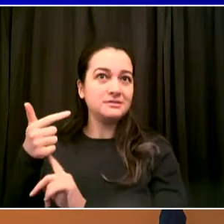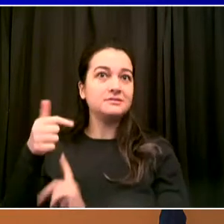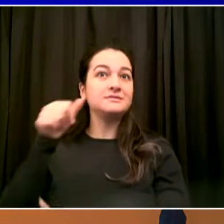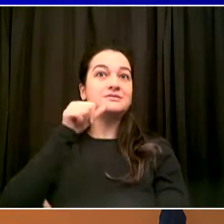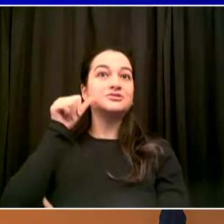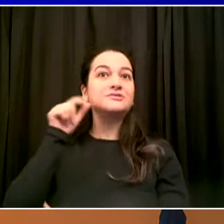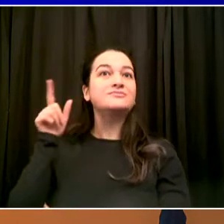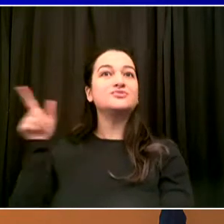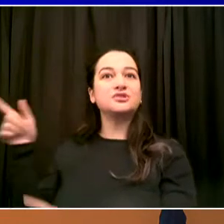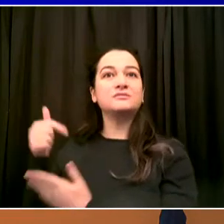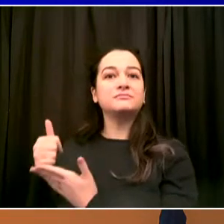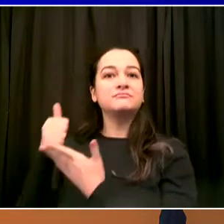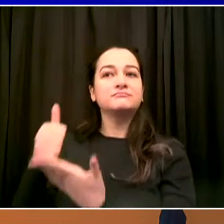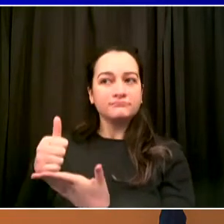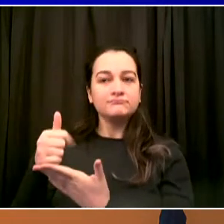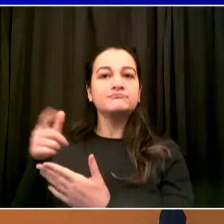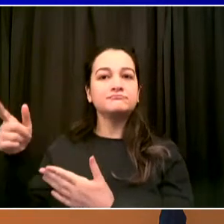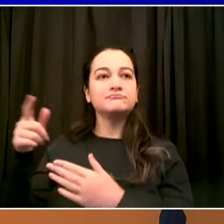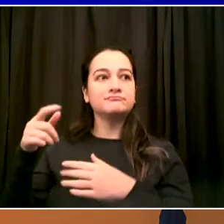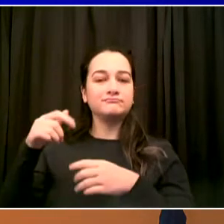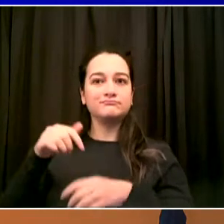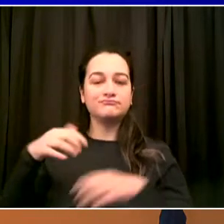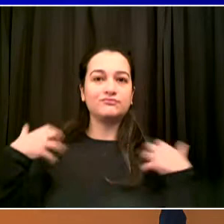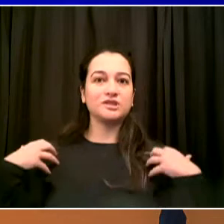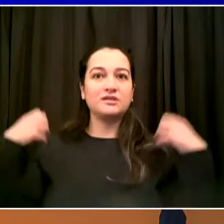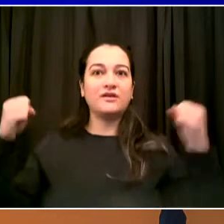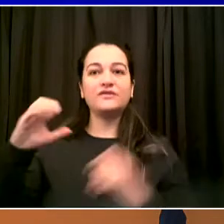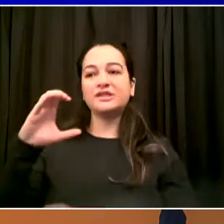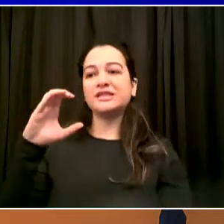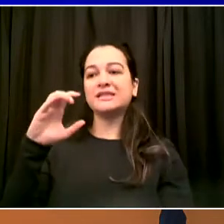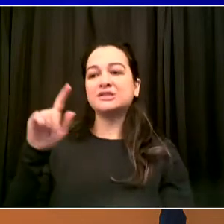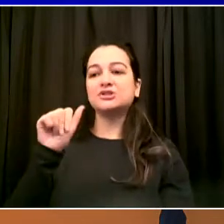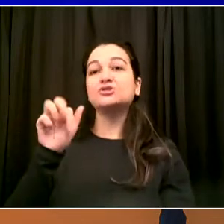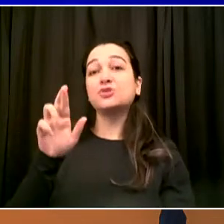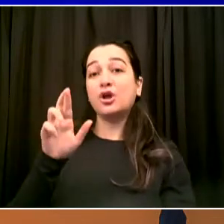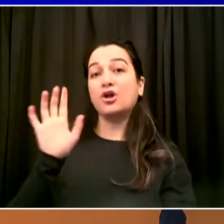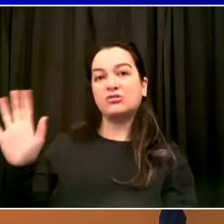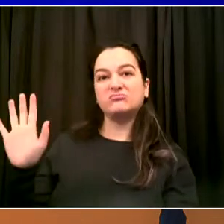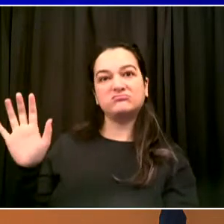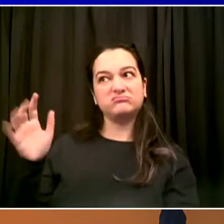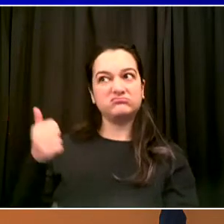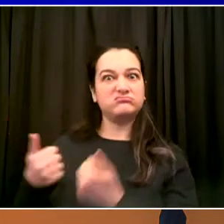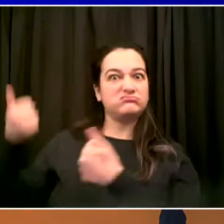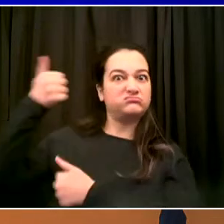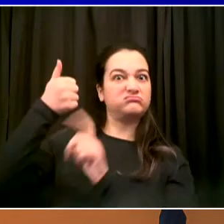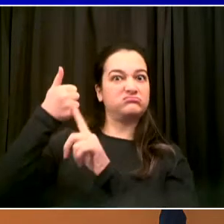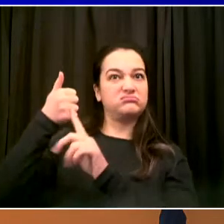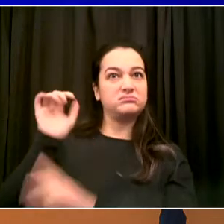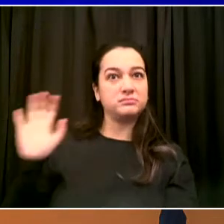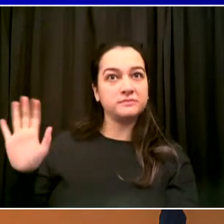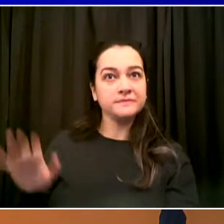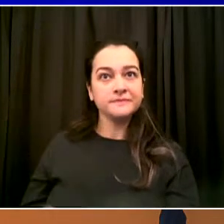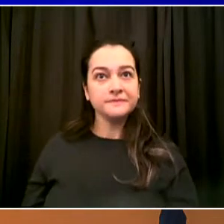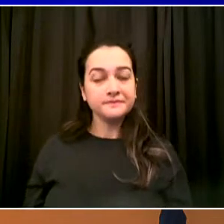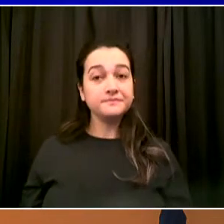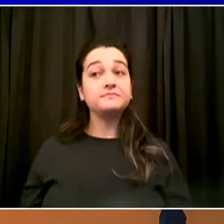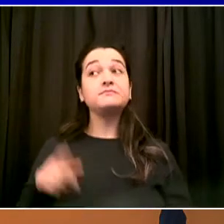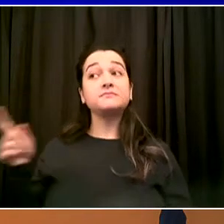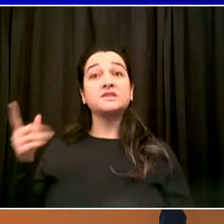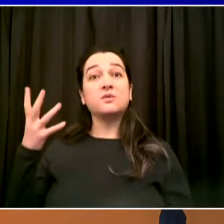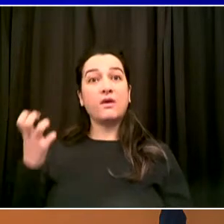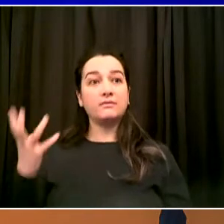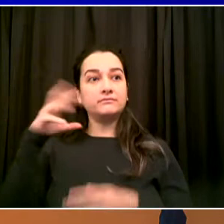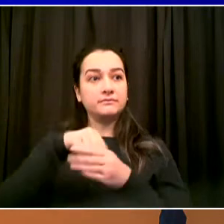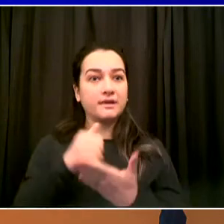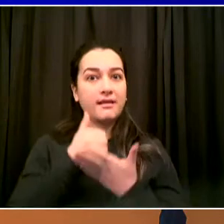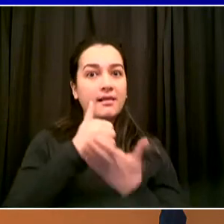to come. When I talk about a recovery for all of us, you're going to be hearing constant announcements of how New York City is going to come back strong, come